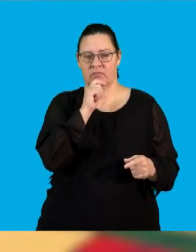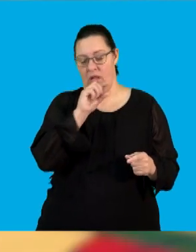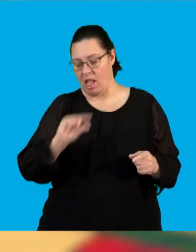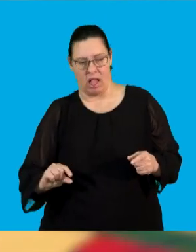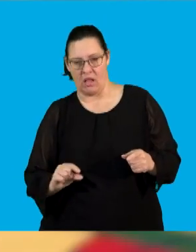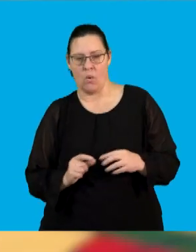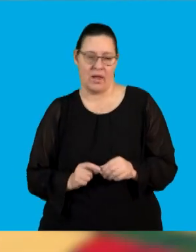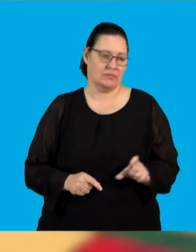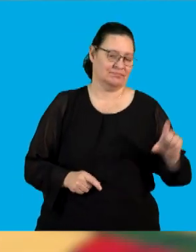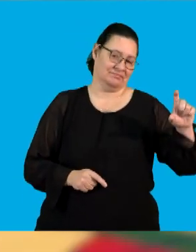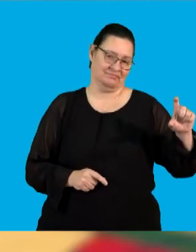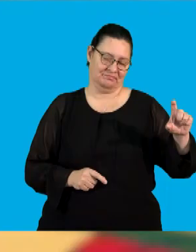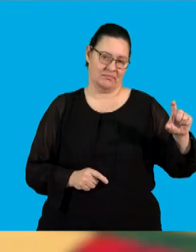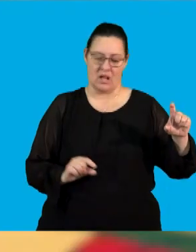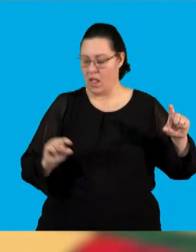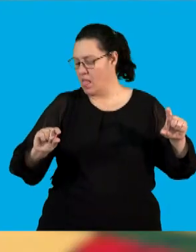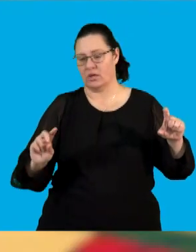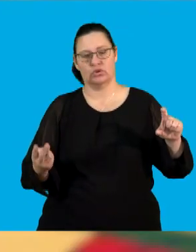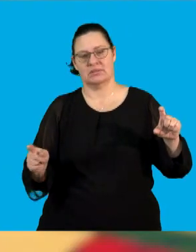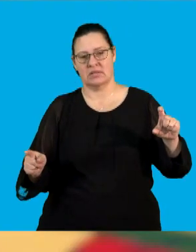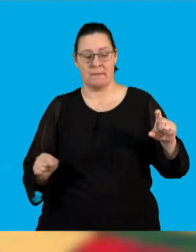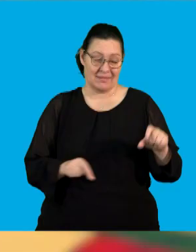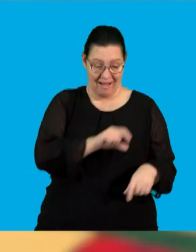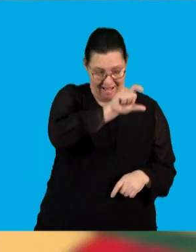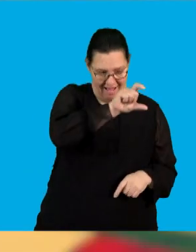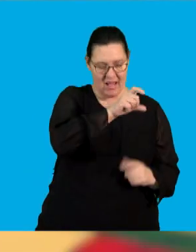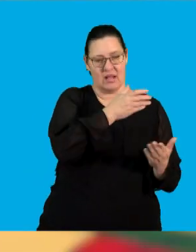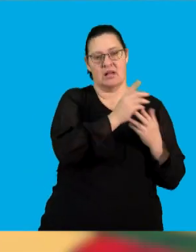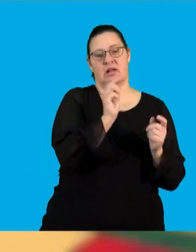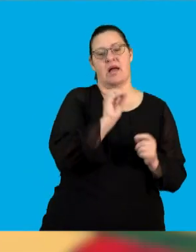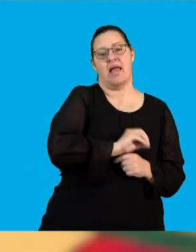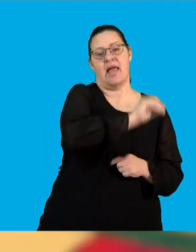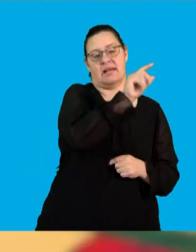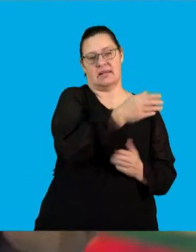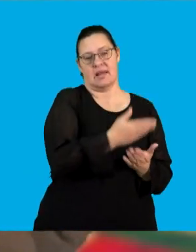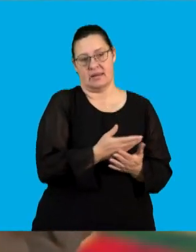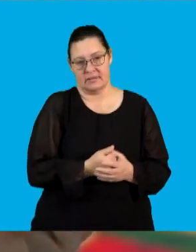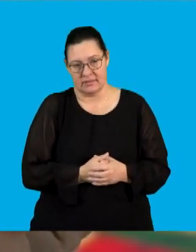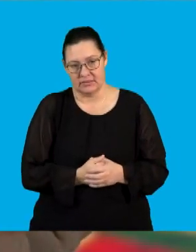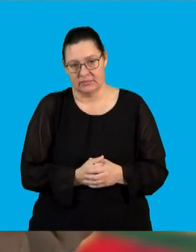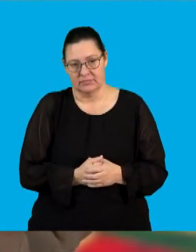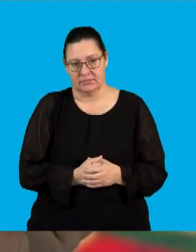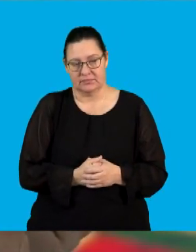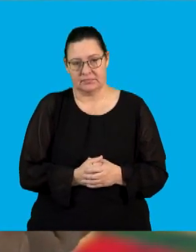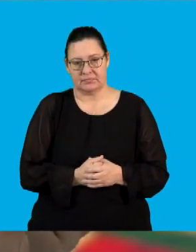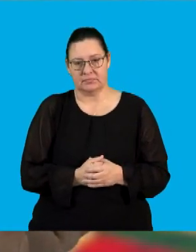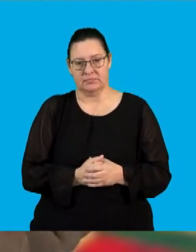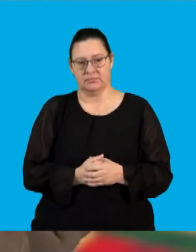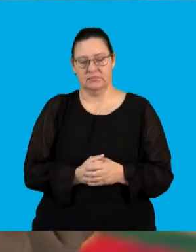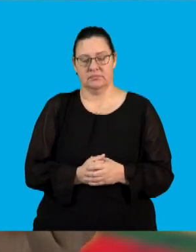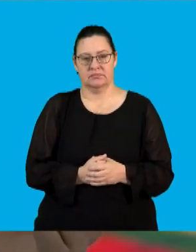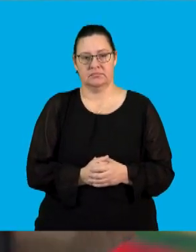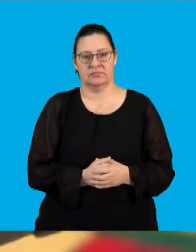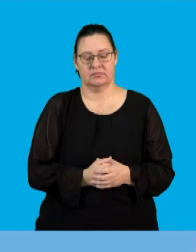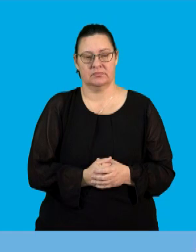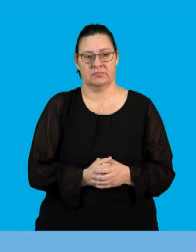the subscripts. So we never change the subscripts, but we can change the coefficients in order to balance the chemical equation. So if we write a